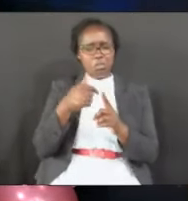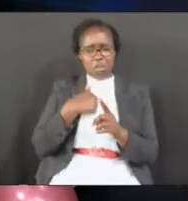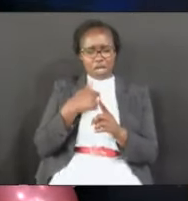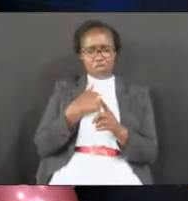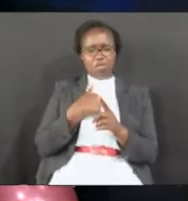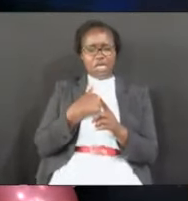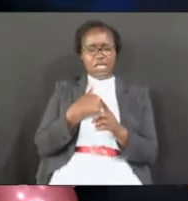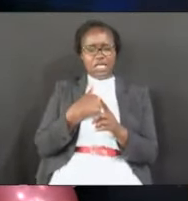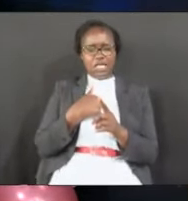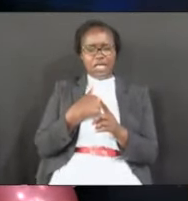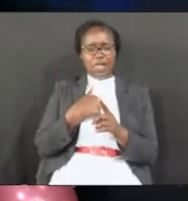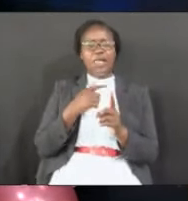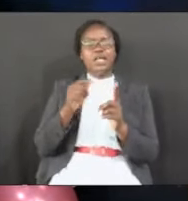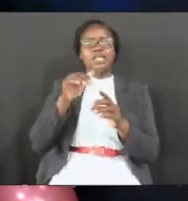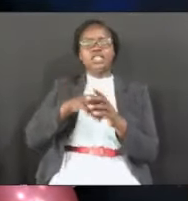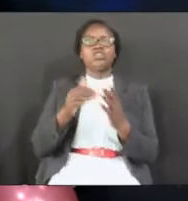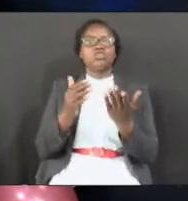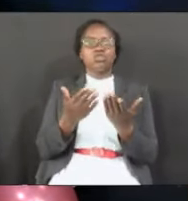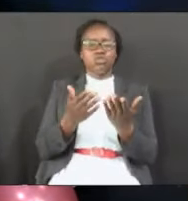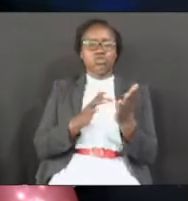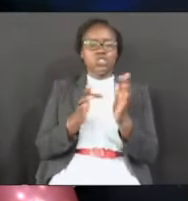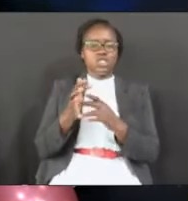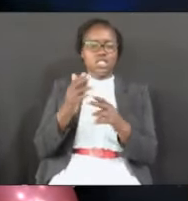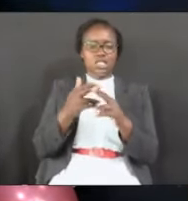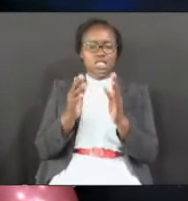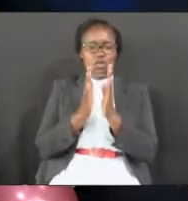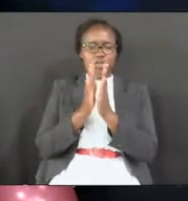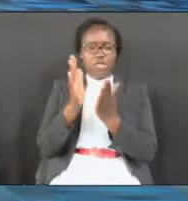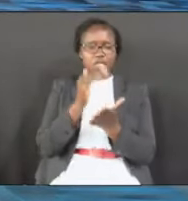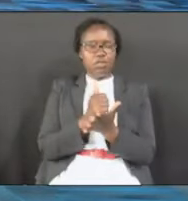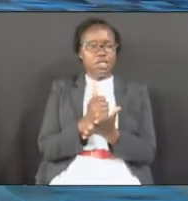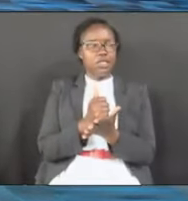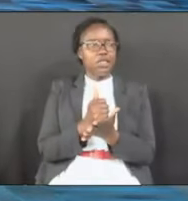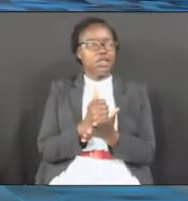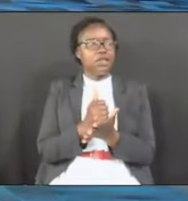your will. In Jesus' name we pray. Amen.